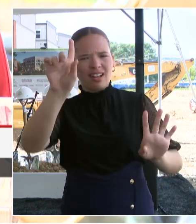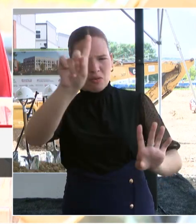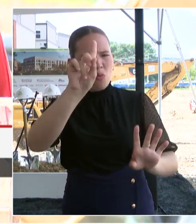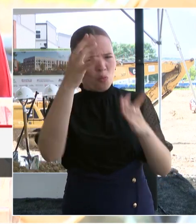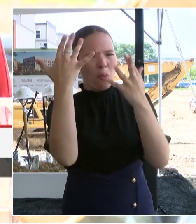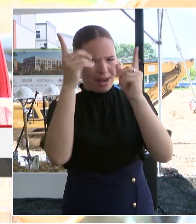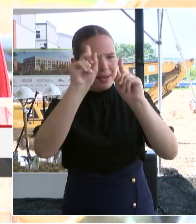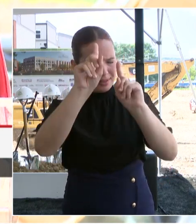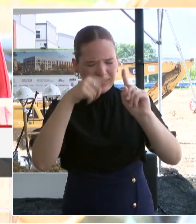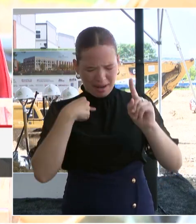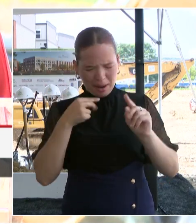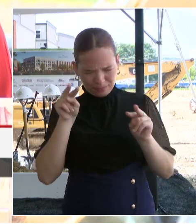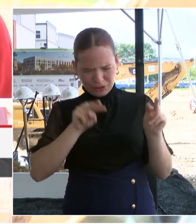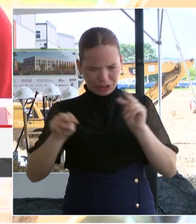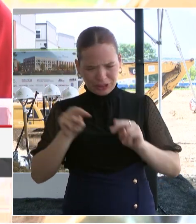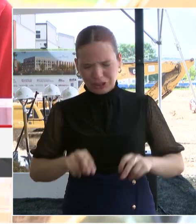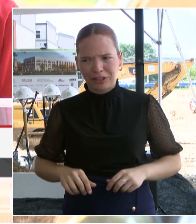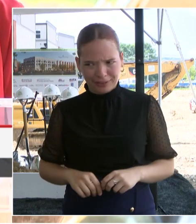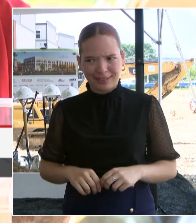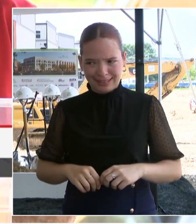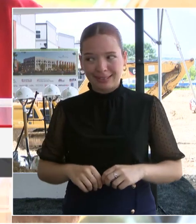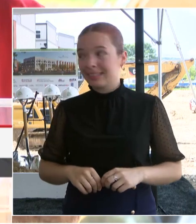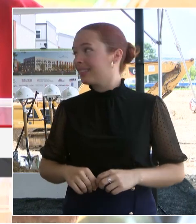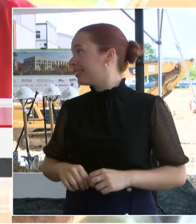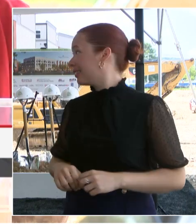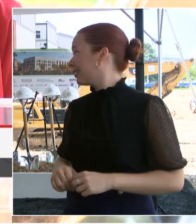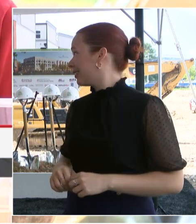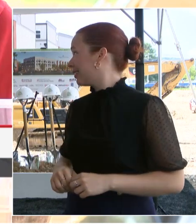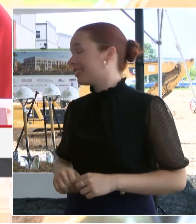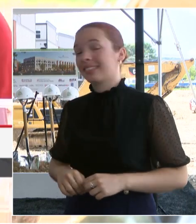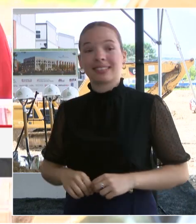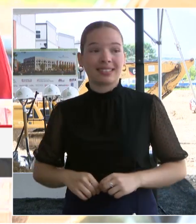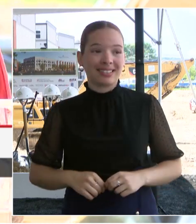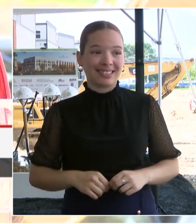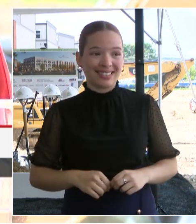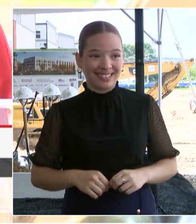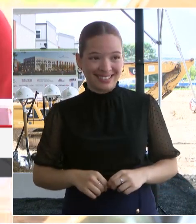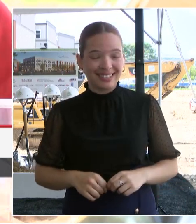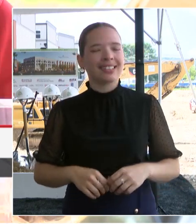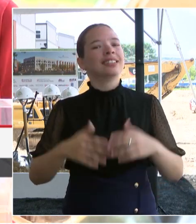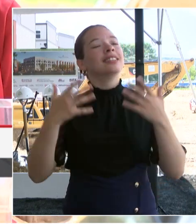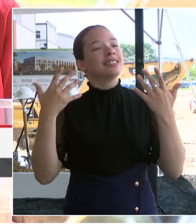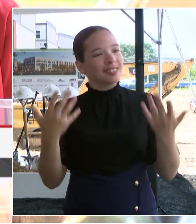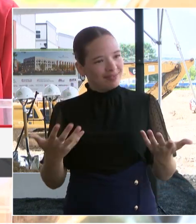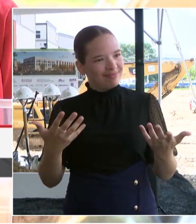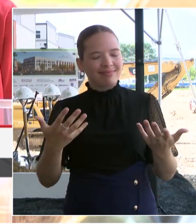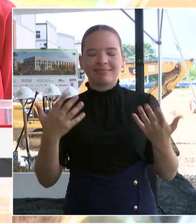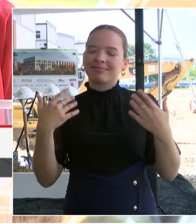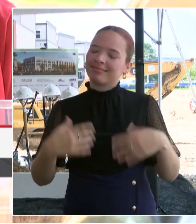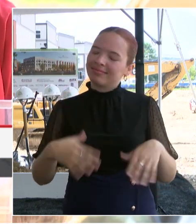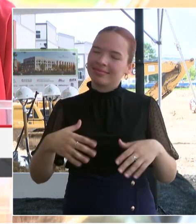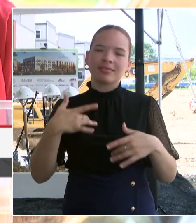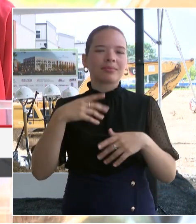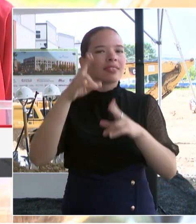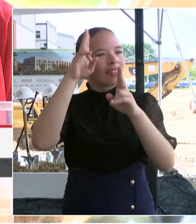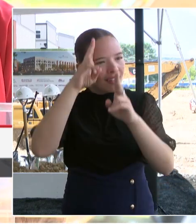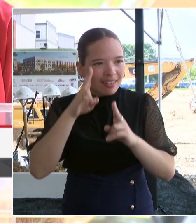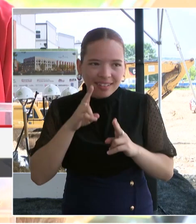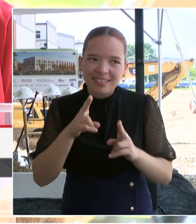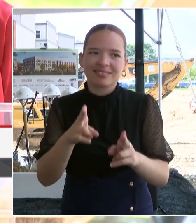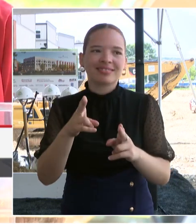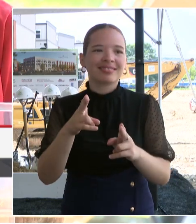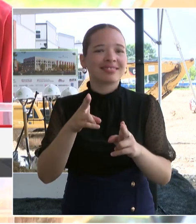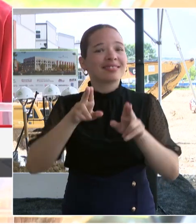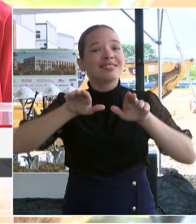Here we go. It is an honor to have the pleasure to introduce Mayor